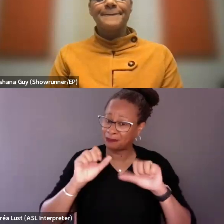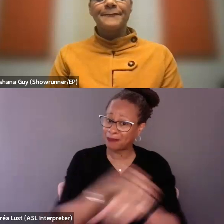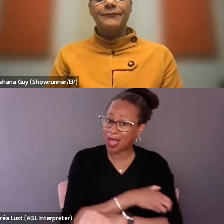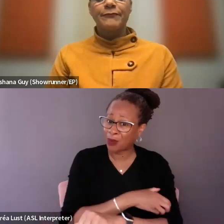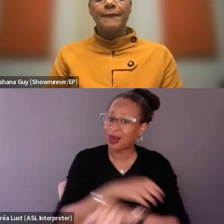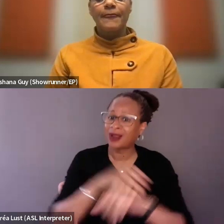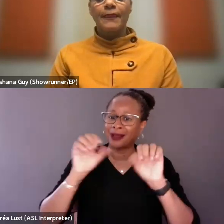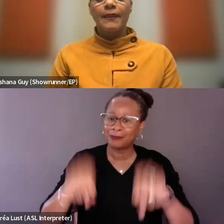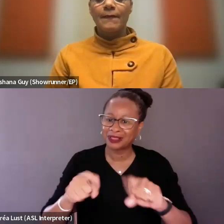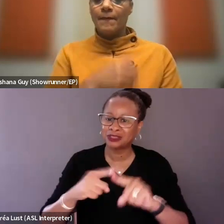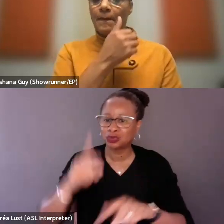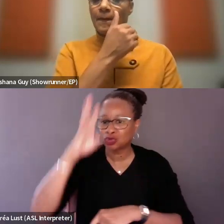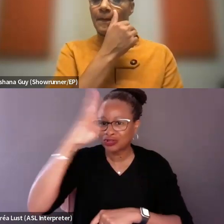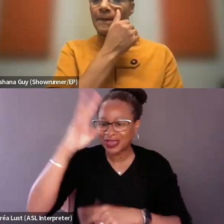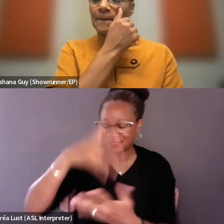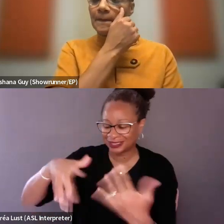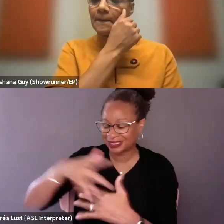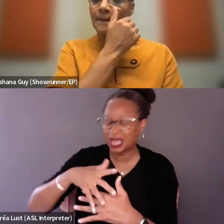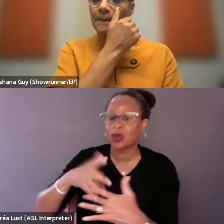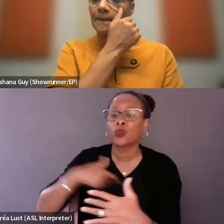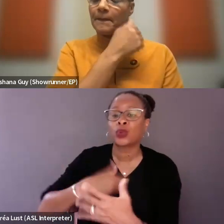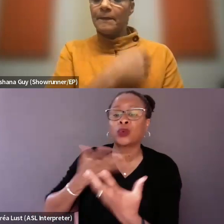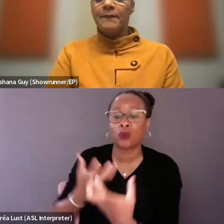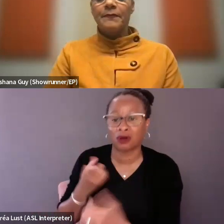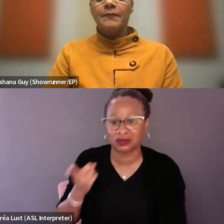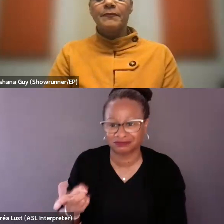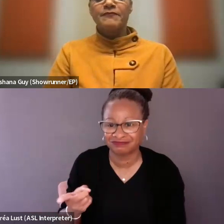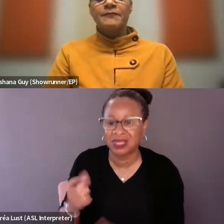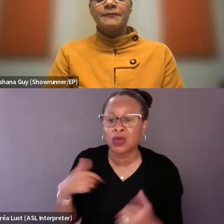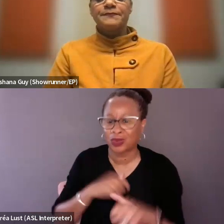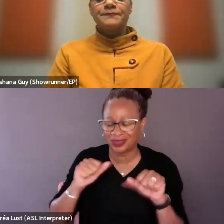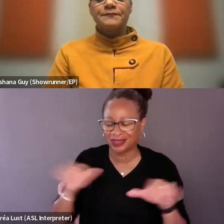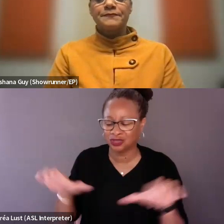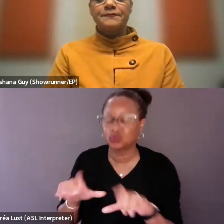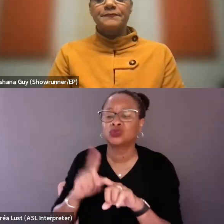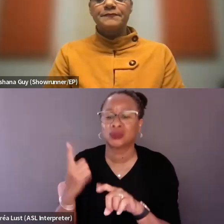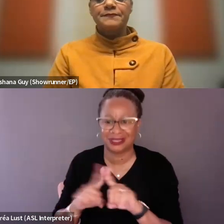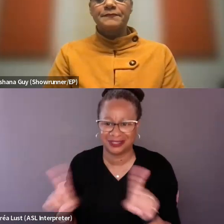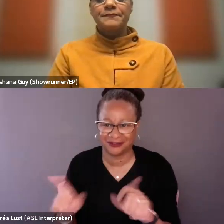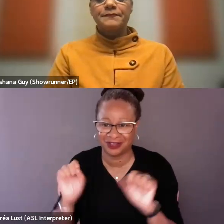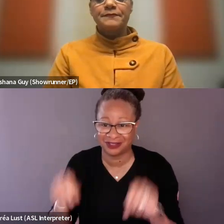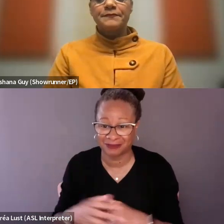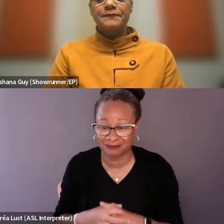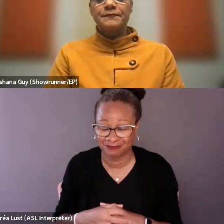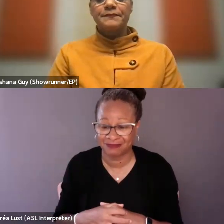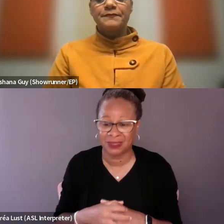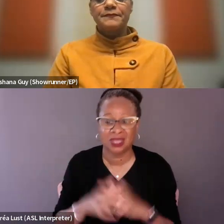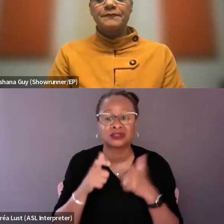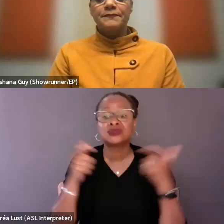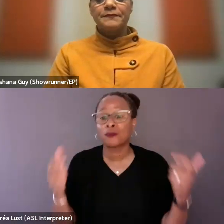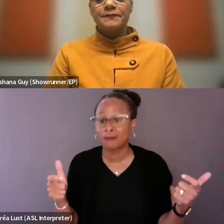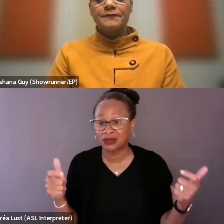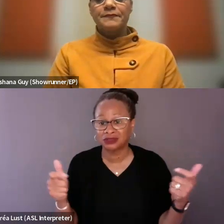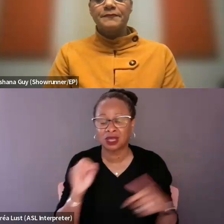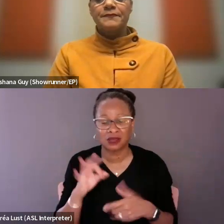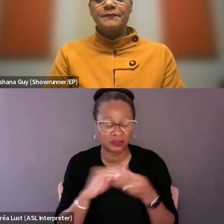to create the society that we really want, that we can do something different. And so much